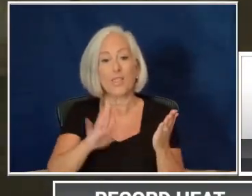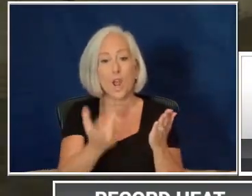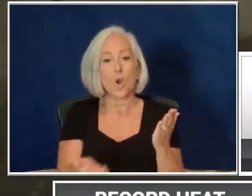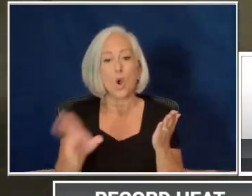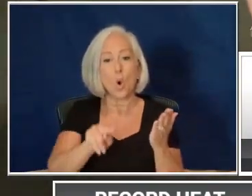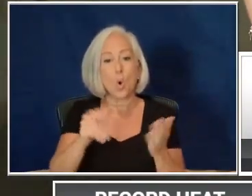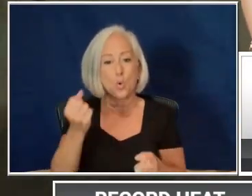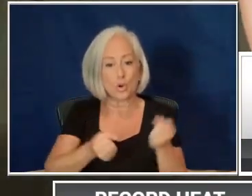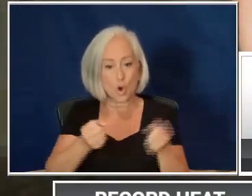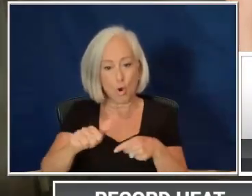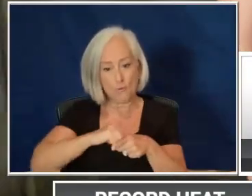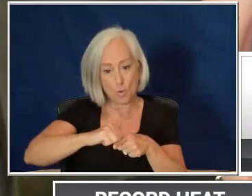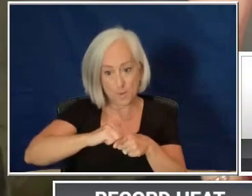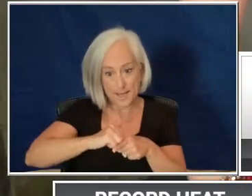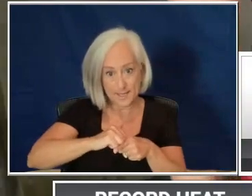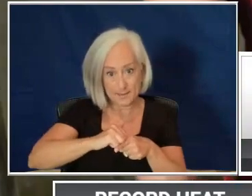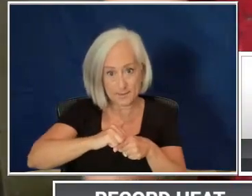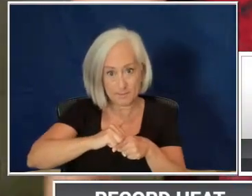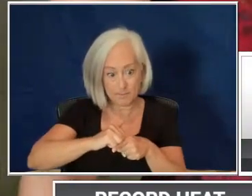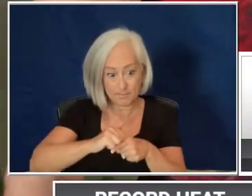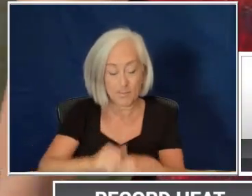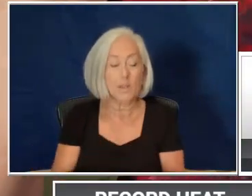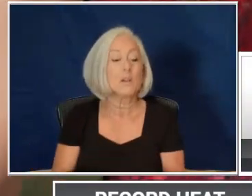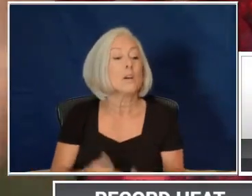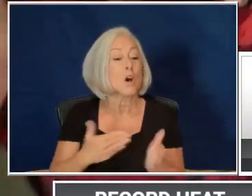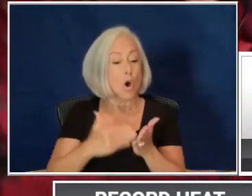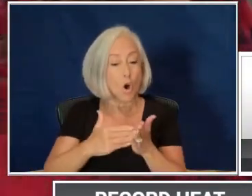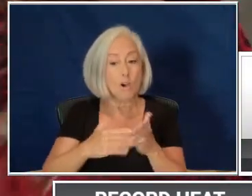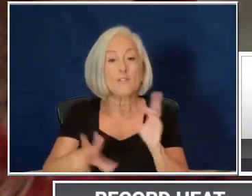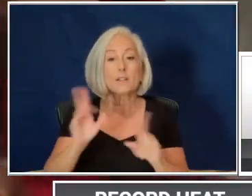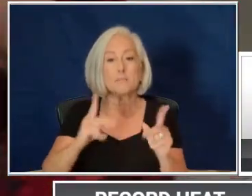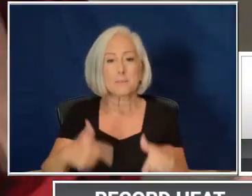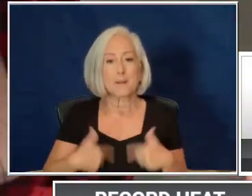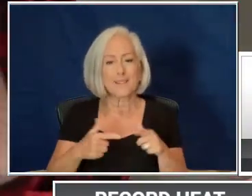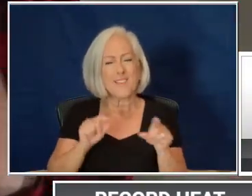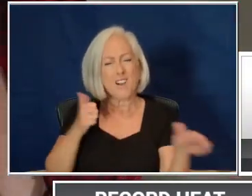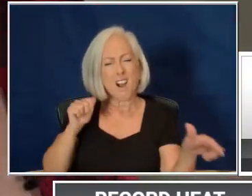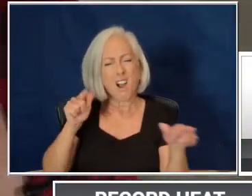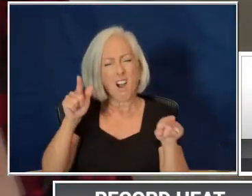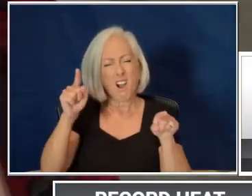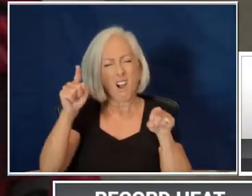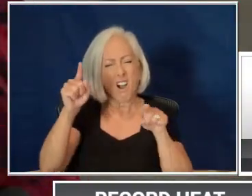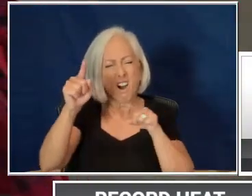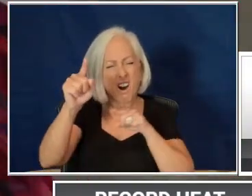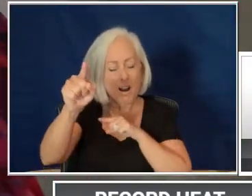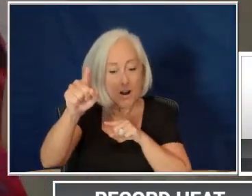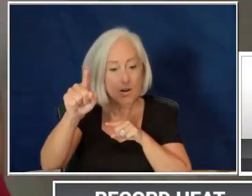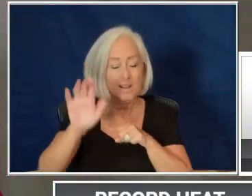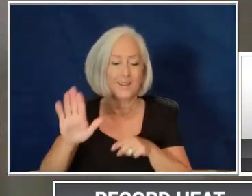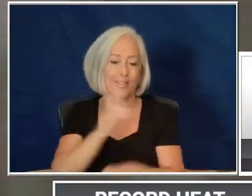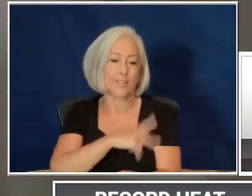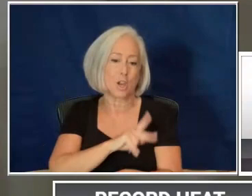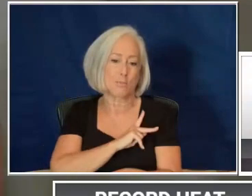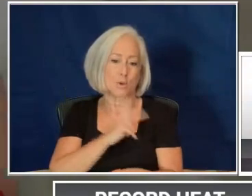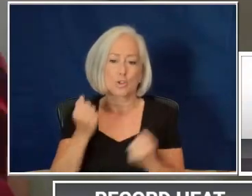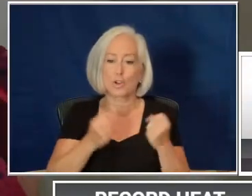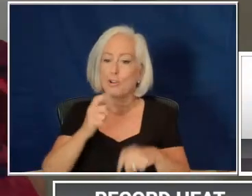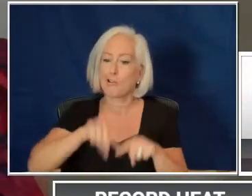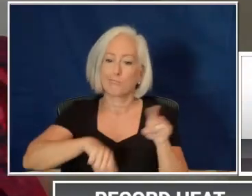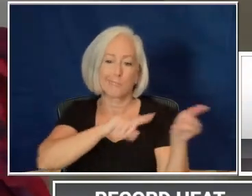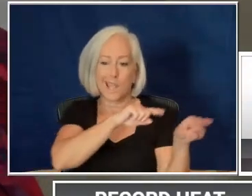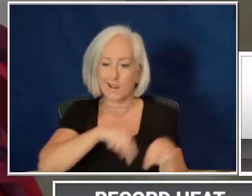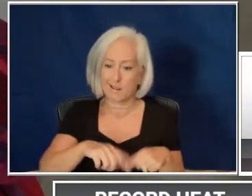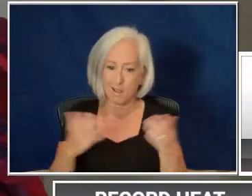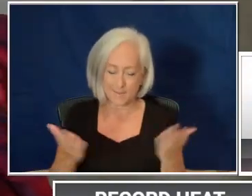Mm-hmm. And with people living further out into Kansas and different places, sometimes their personal car isn't available to get here.